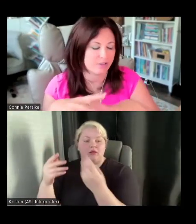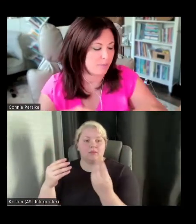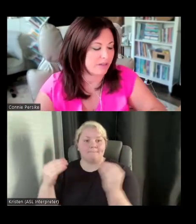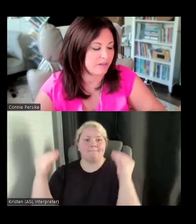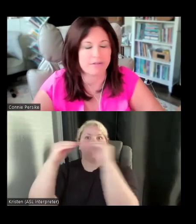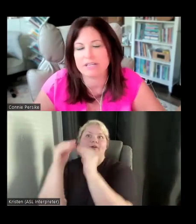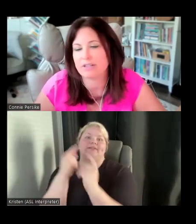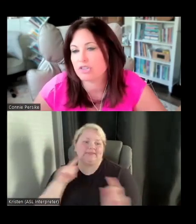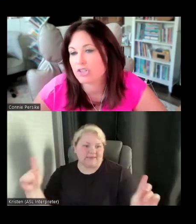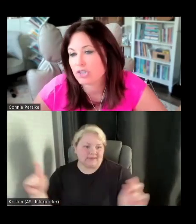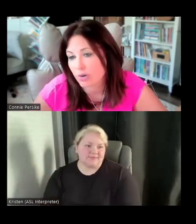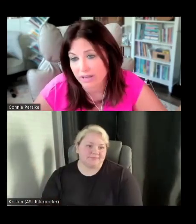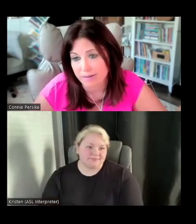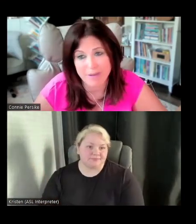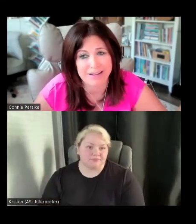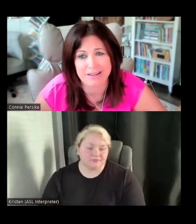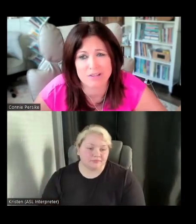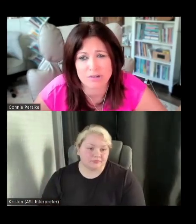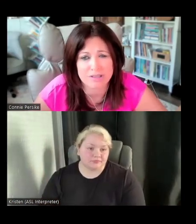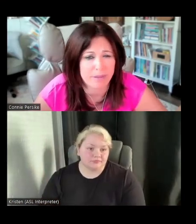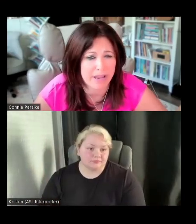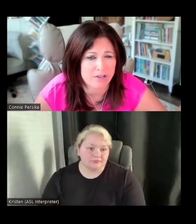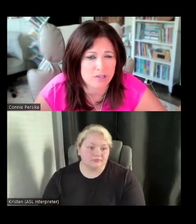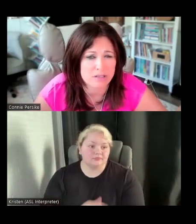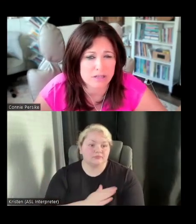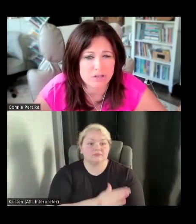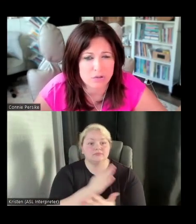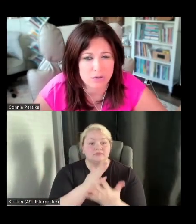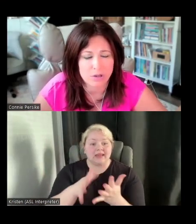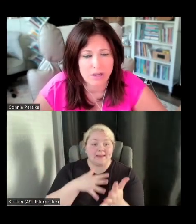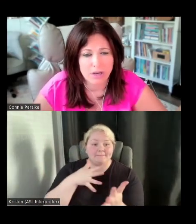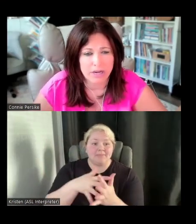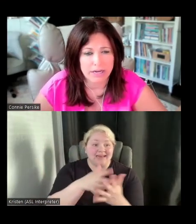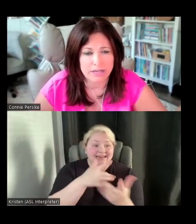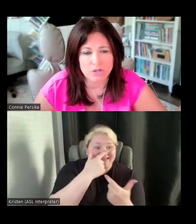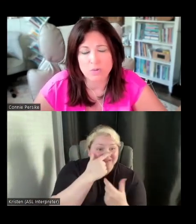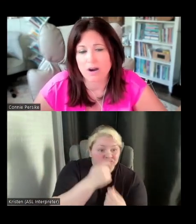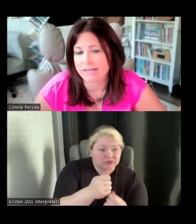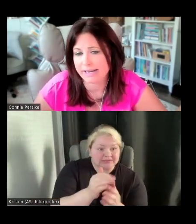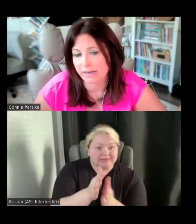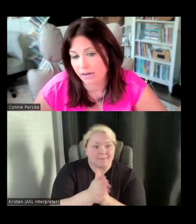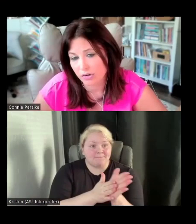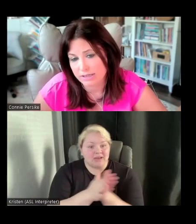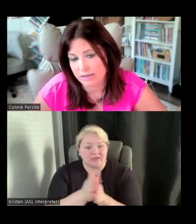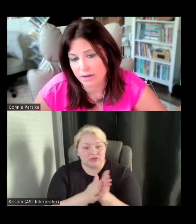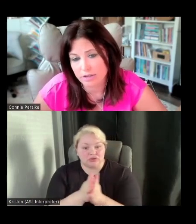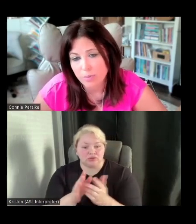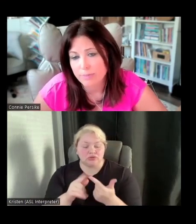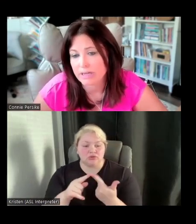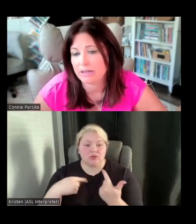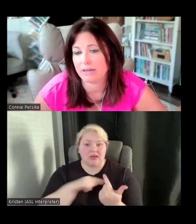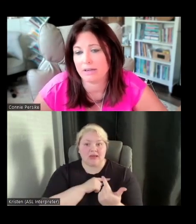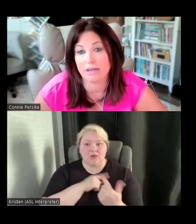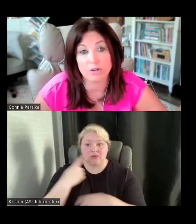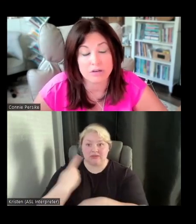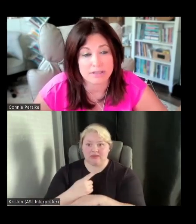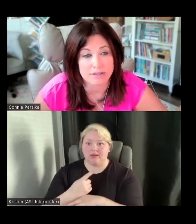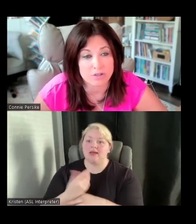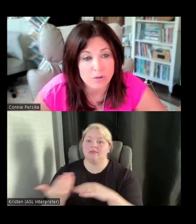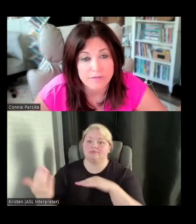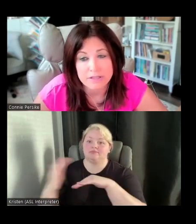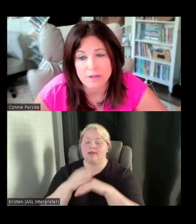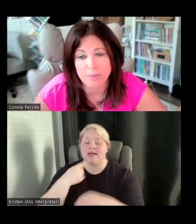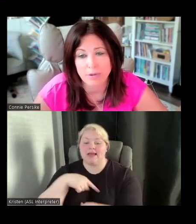then by embedding, there's been a lot of research to show that embedding interests and passions into into our day increases our dopamine and